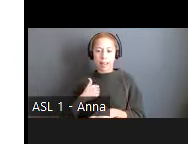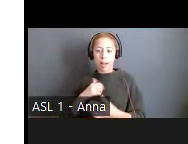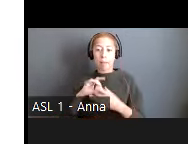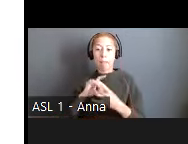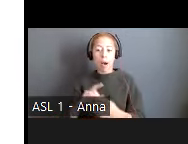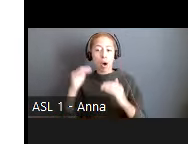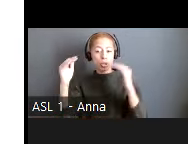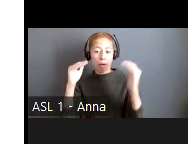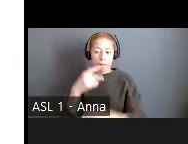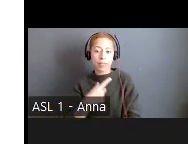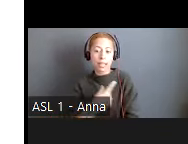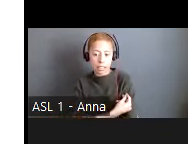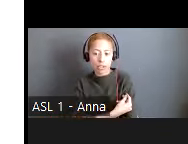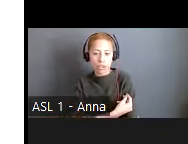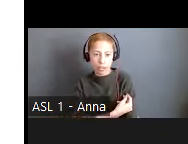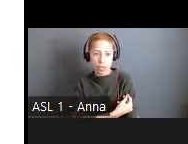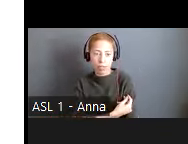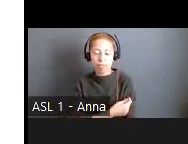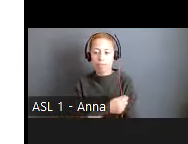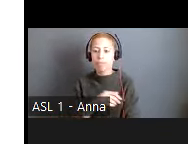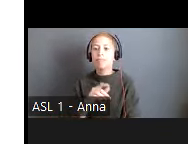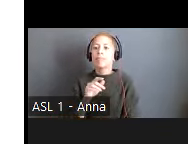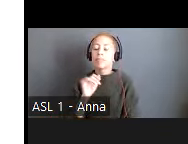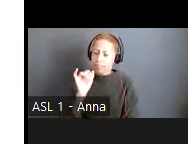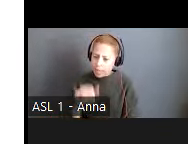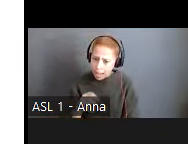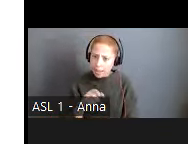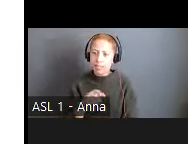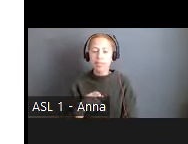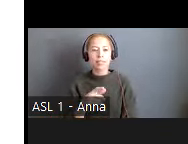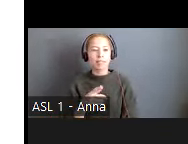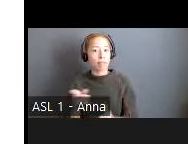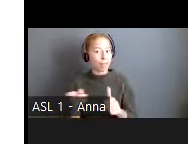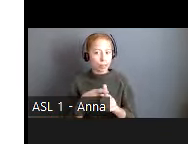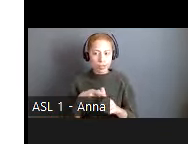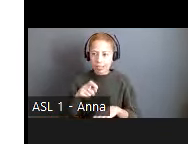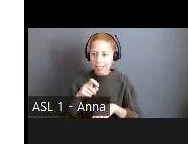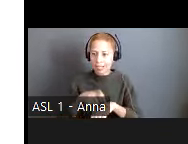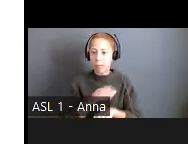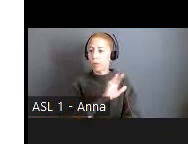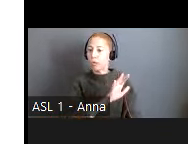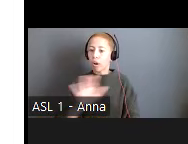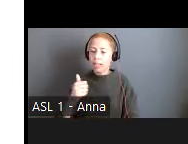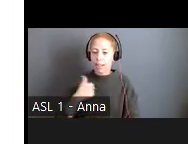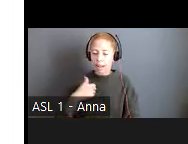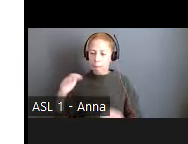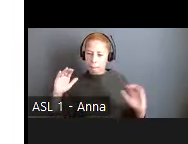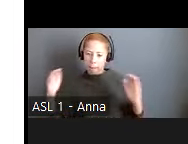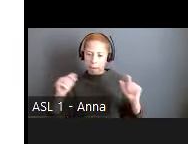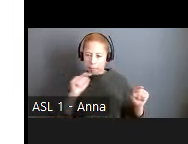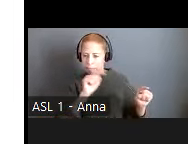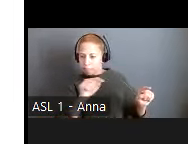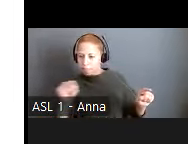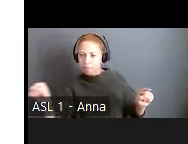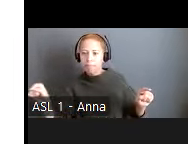And when we did that, it was the first time that there was ever a cross-Canada comparison that held up adult